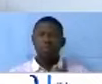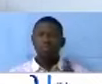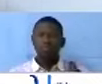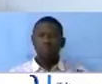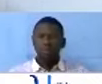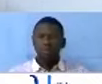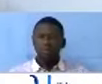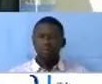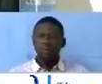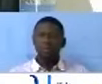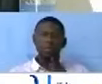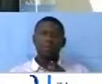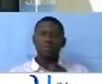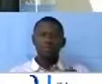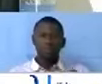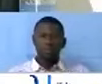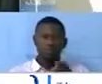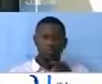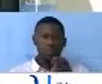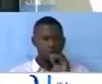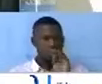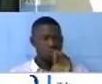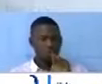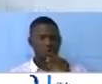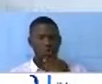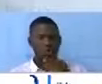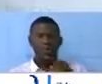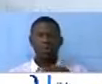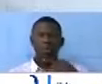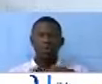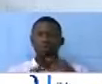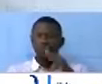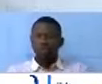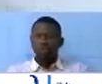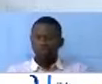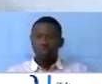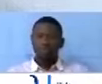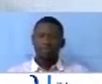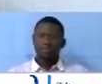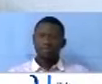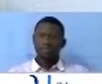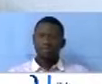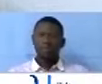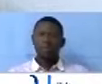What machine? That machine you call for torturing. Machine. What kind of machine is it?